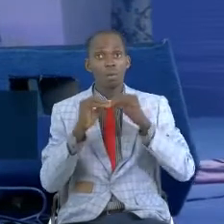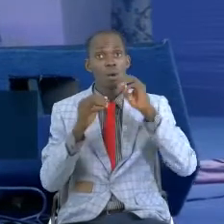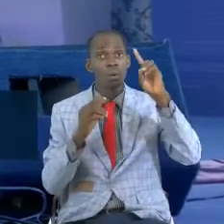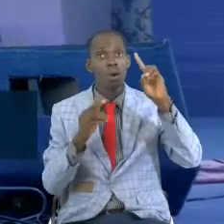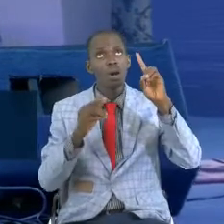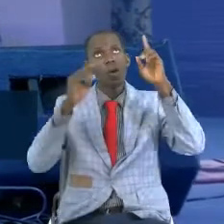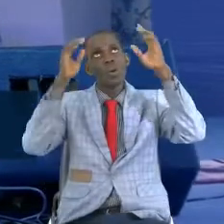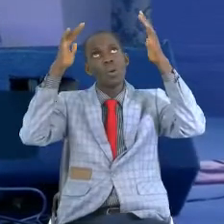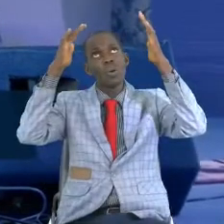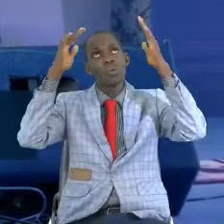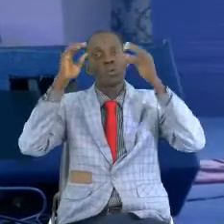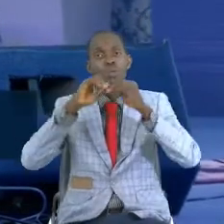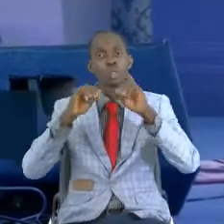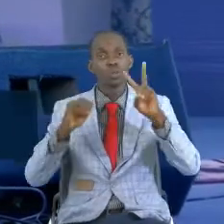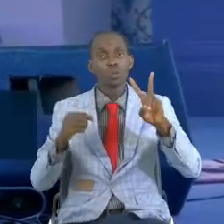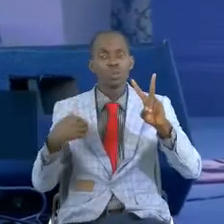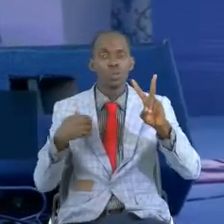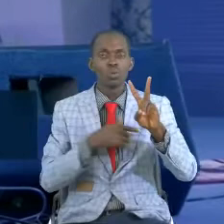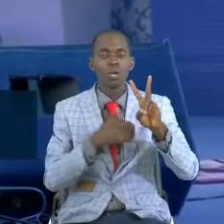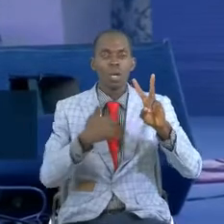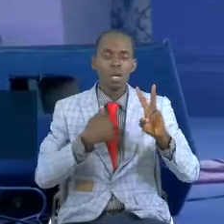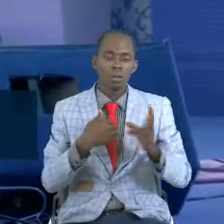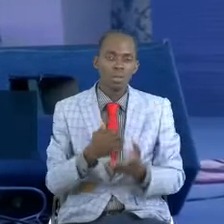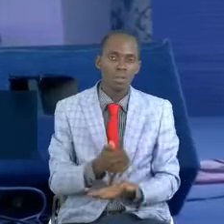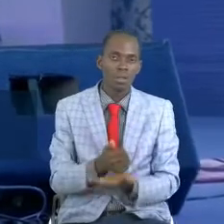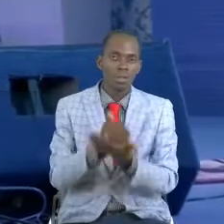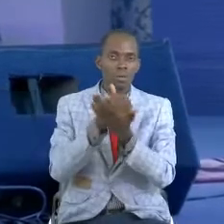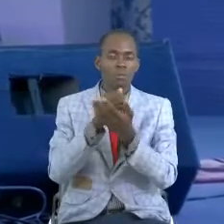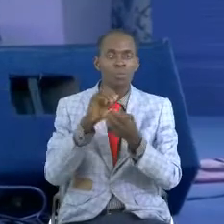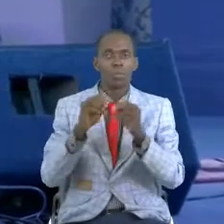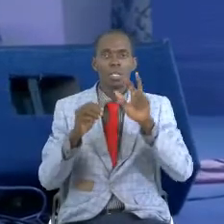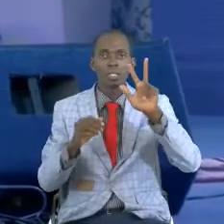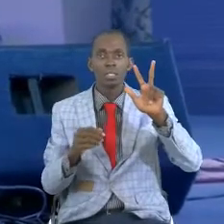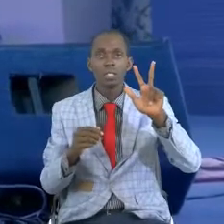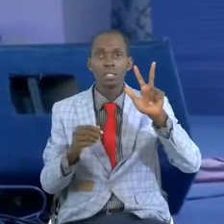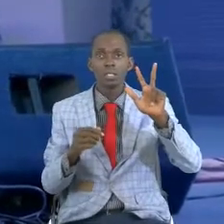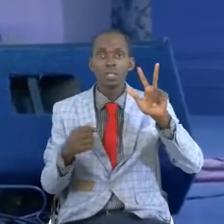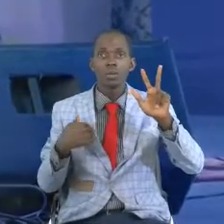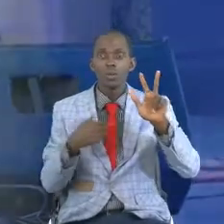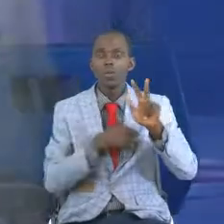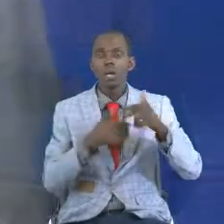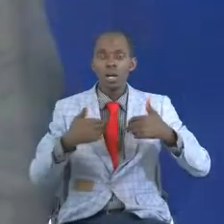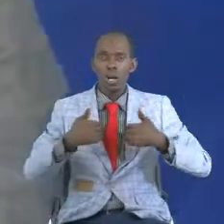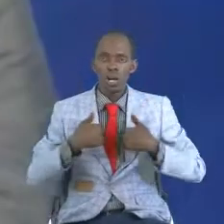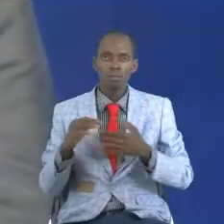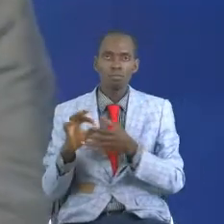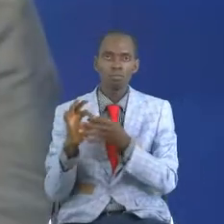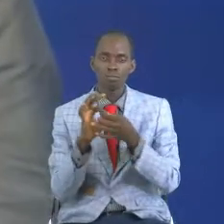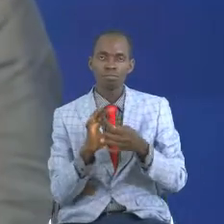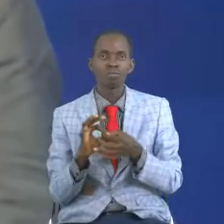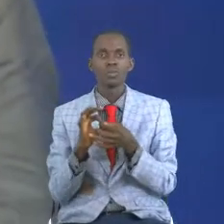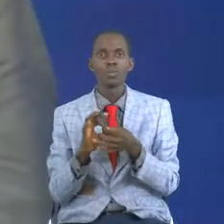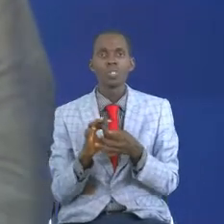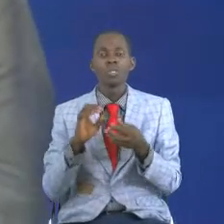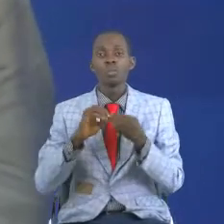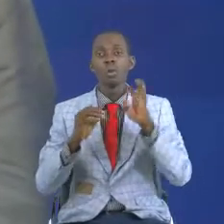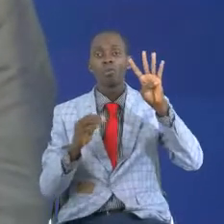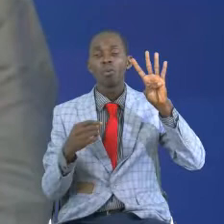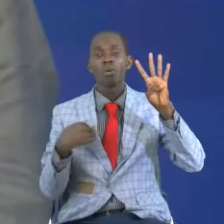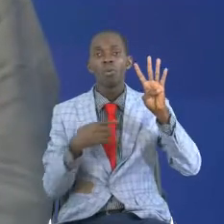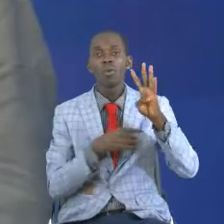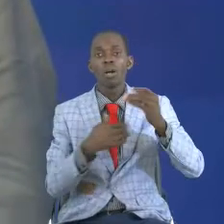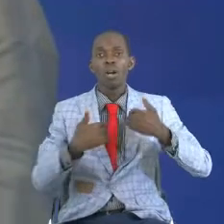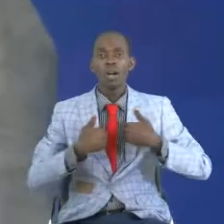2, we have help. Number 3, we have harmony. Number 4, we have